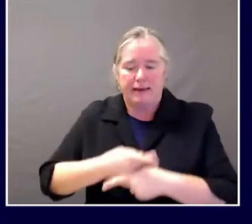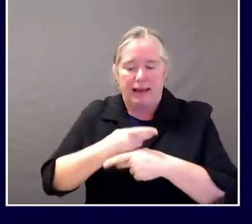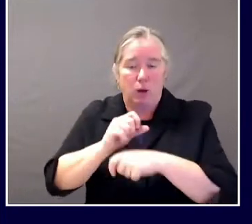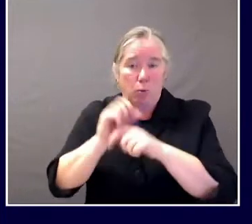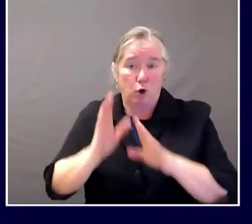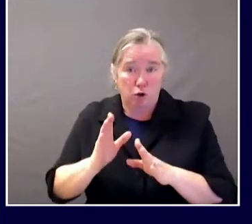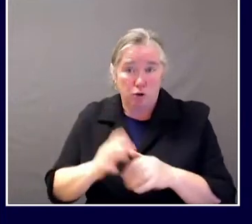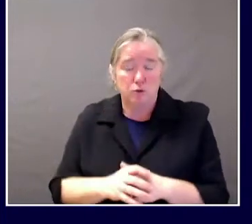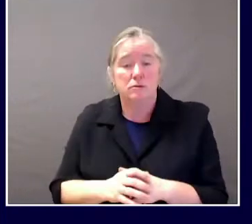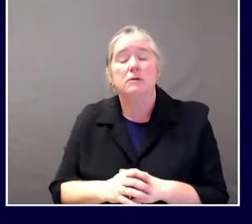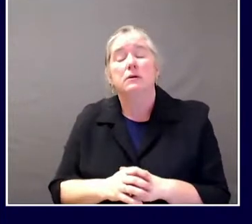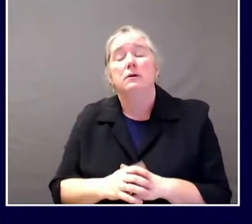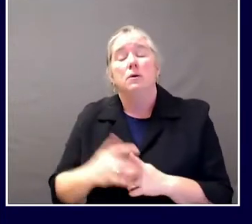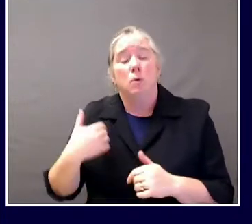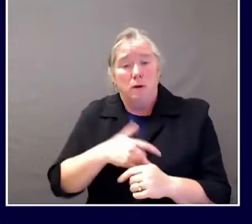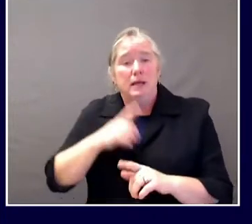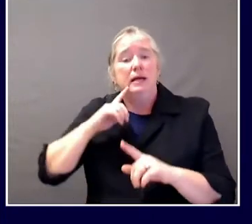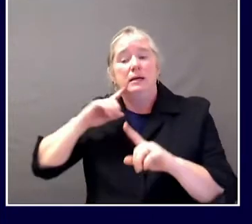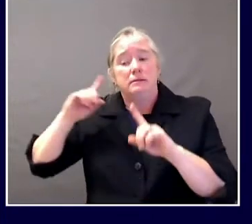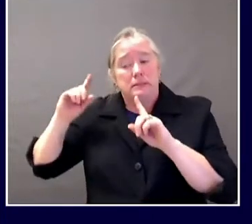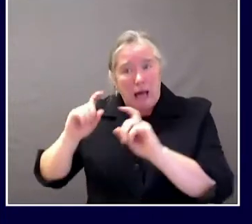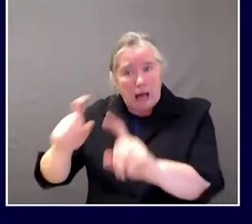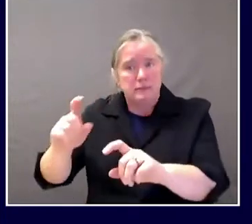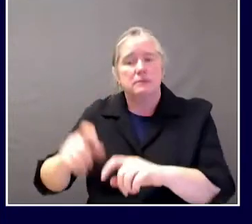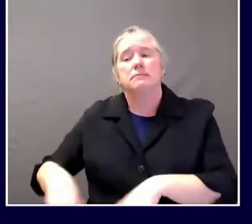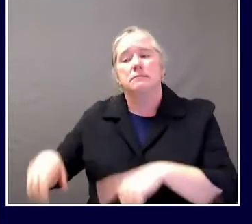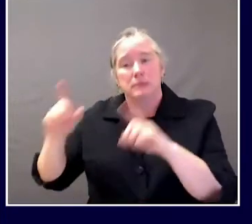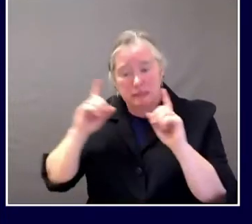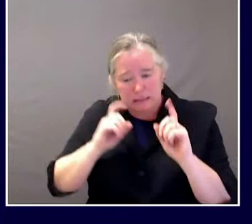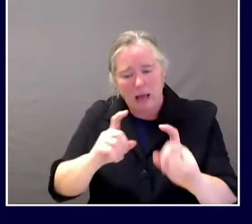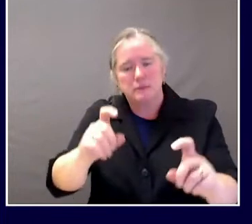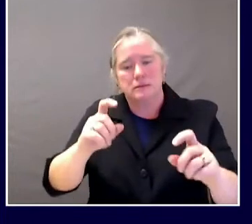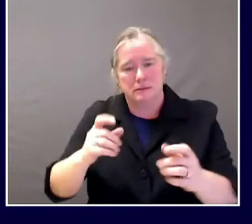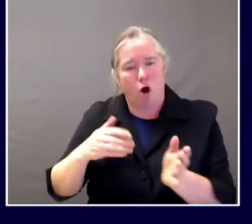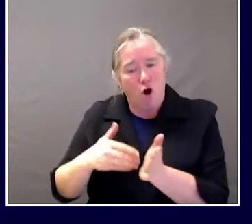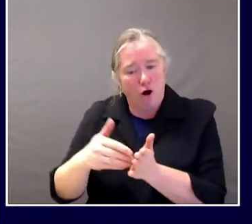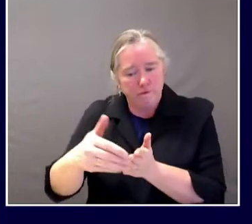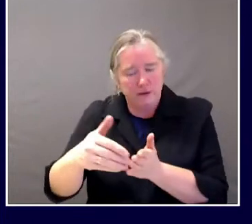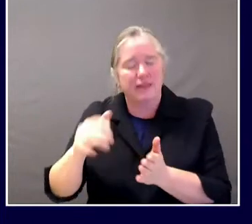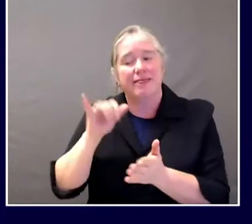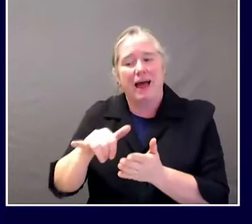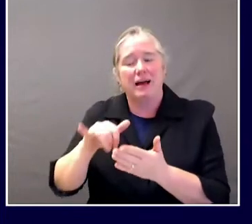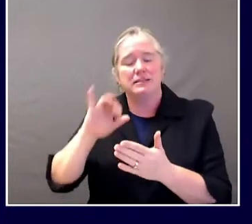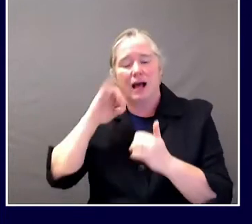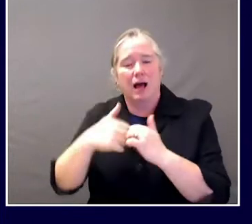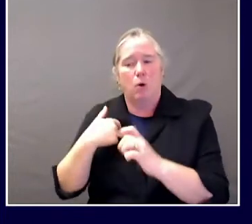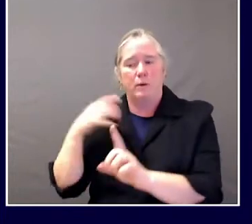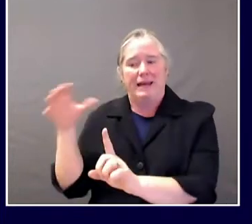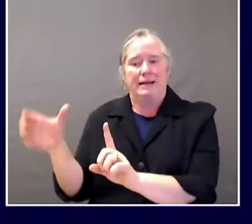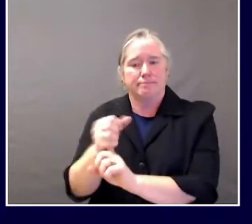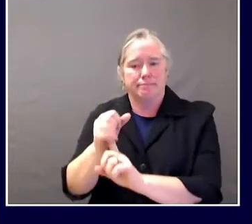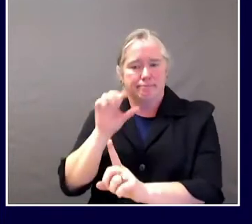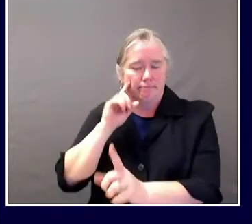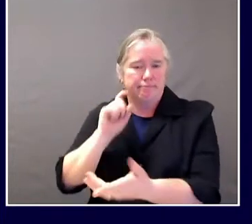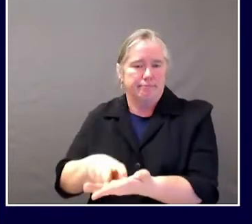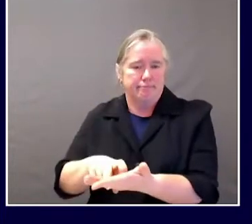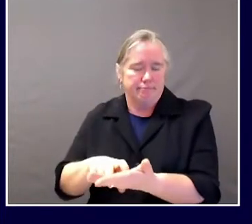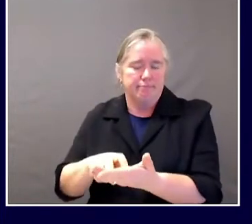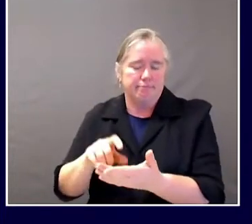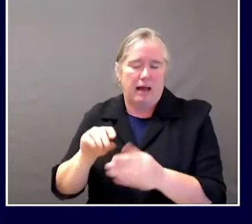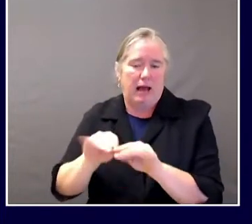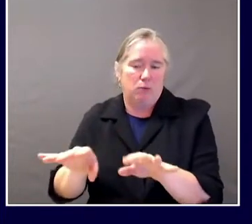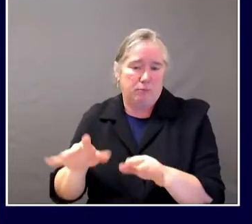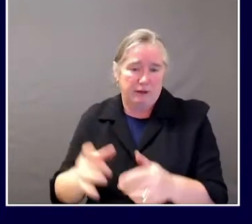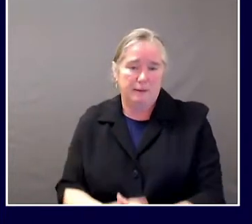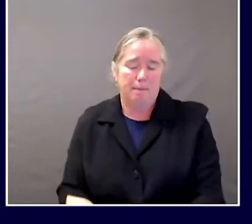basis, that is one reason we are able to detect so many of the outbreaks that we've got. It's also one reason, if I may